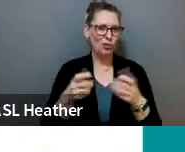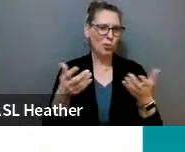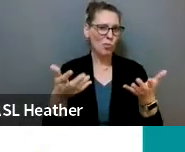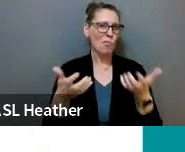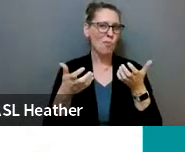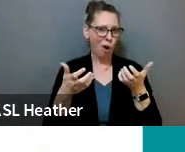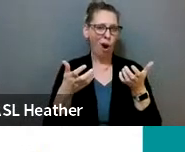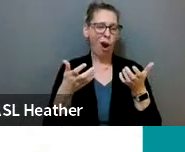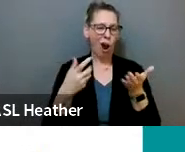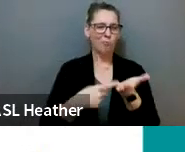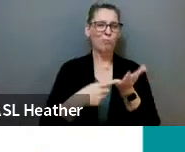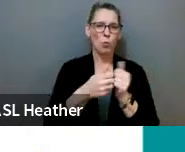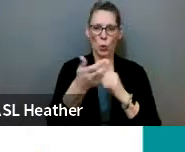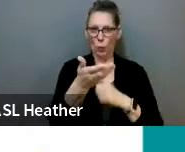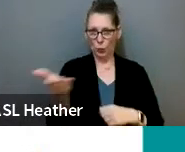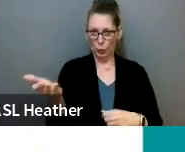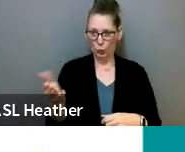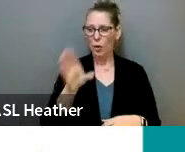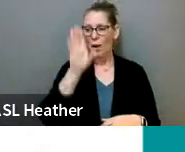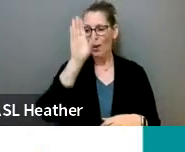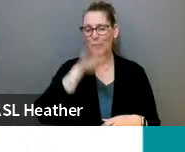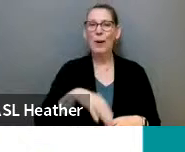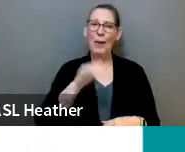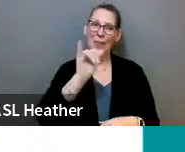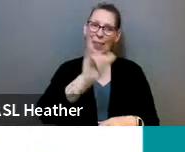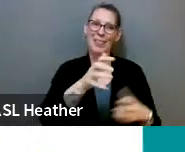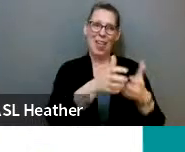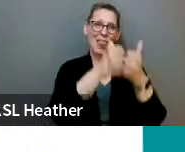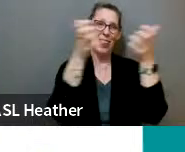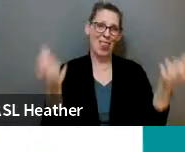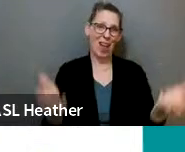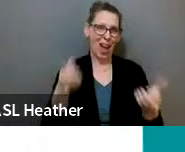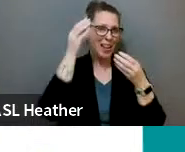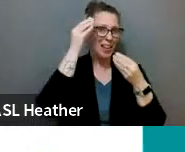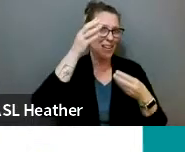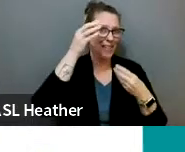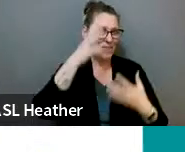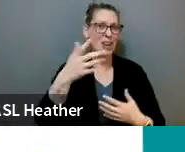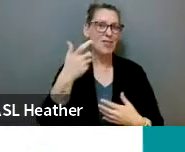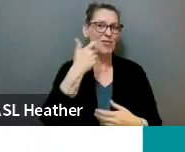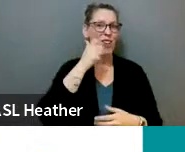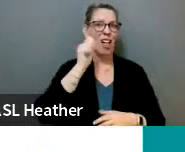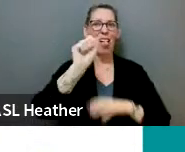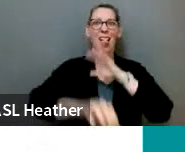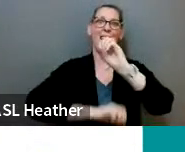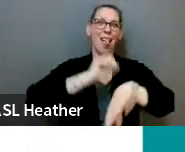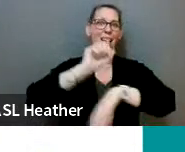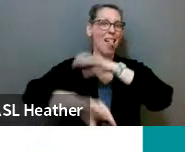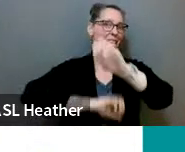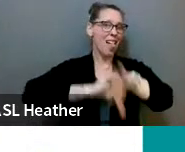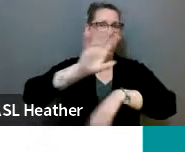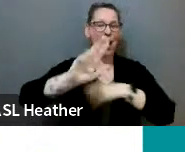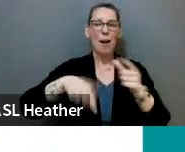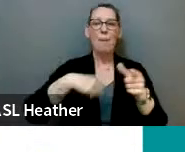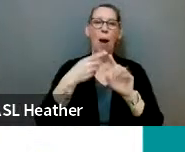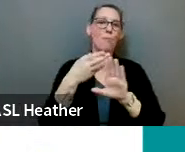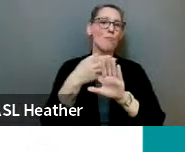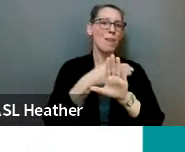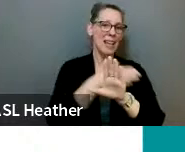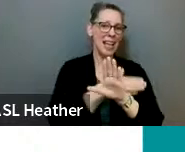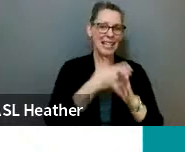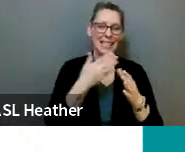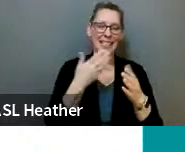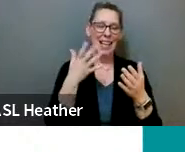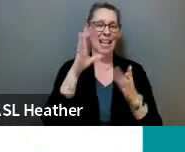chat with you all about. I know that was a lot of data points and information I just gave you about previous engagement, but right now we're at